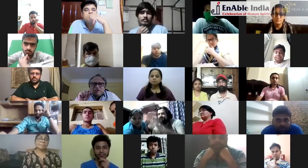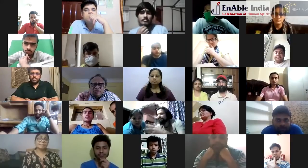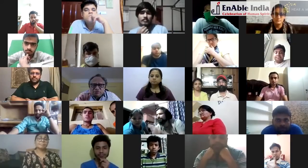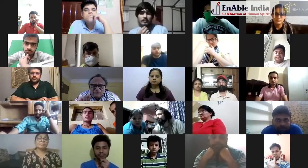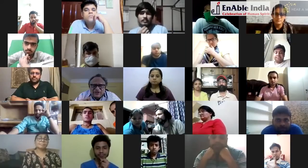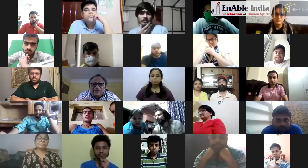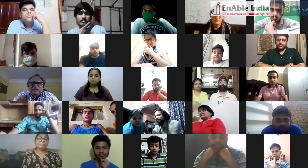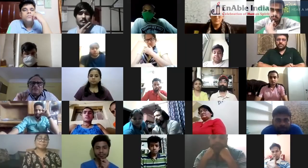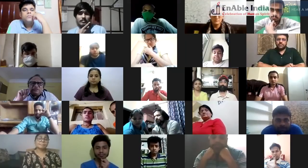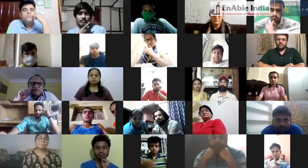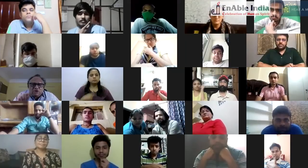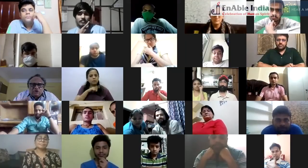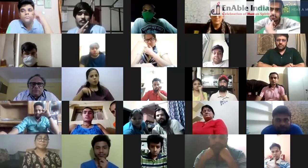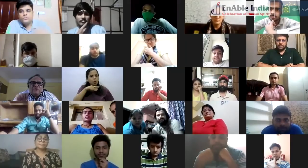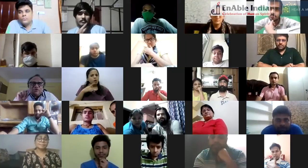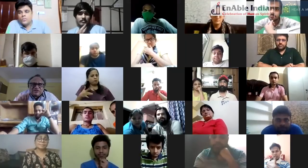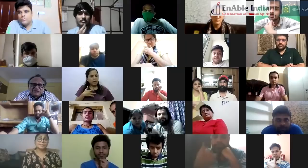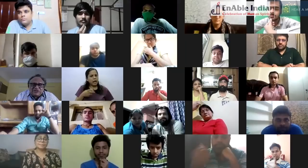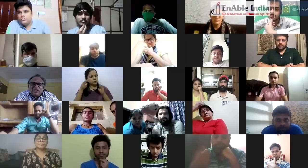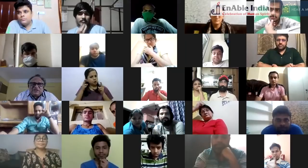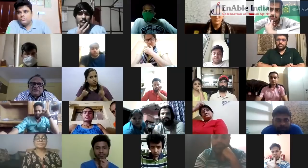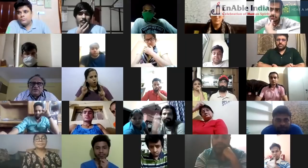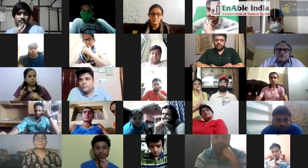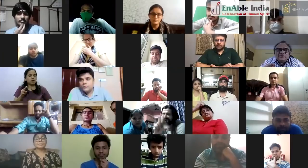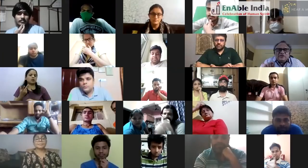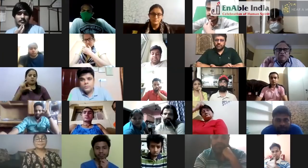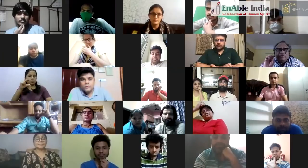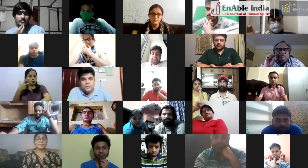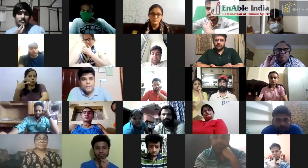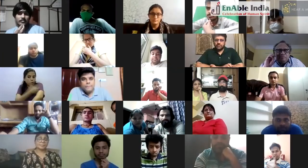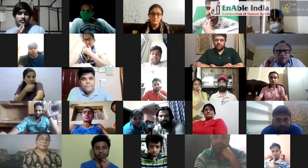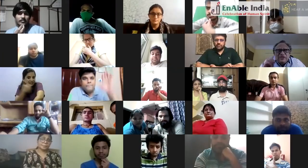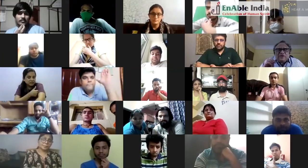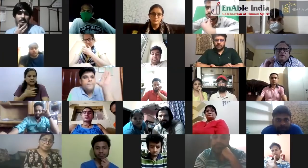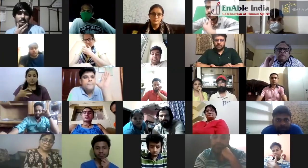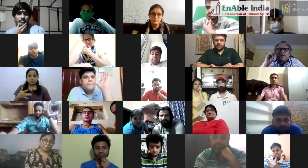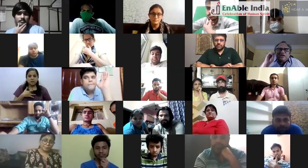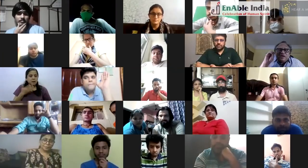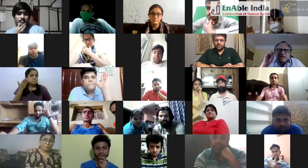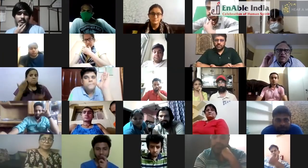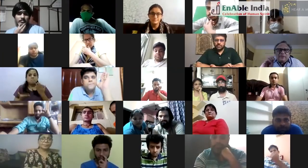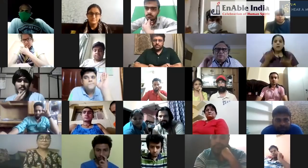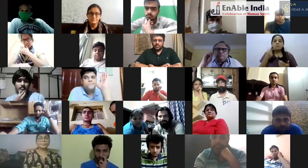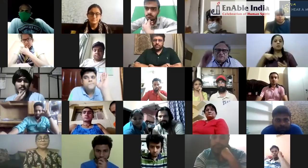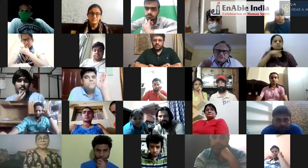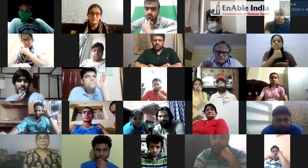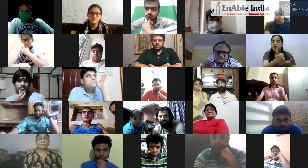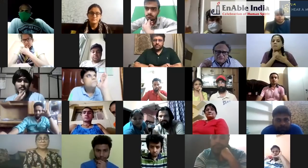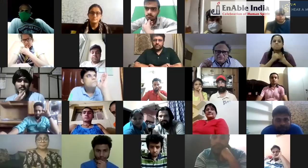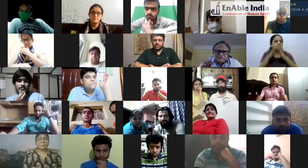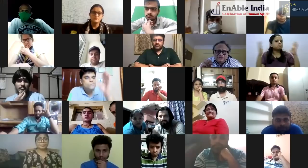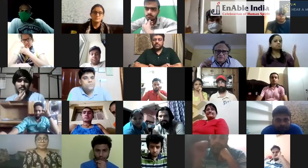it. It is felt that the normal vaccine may not help